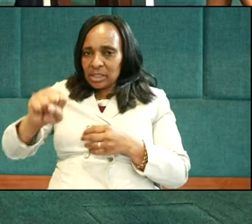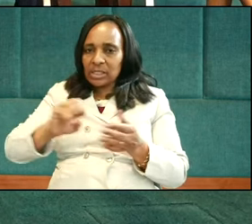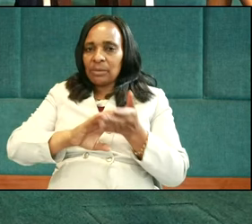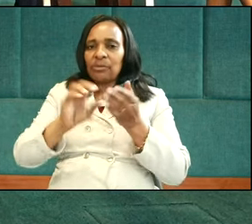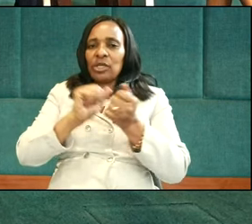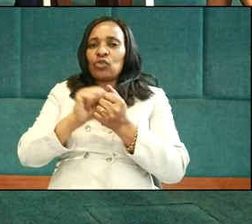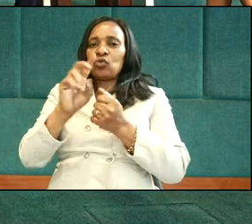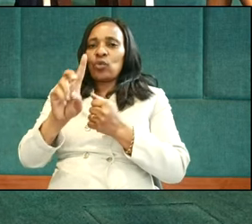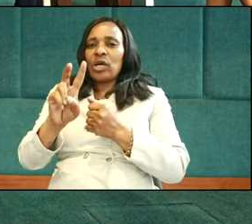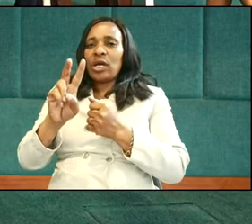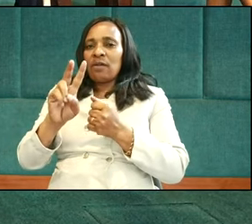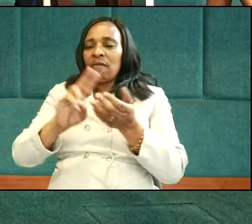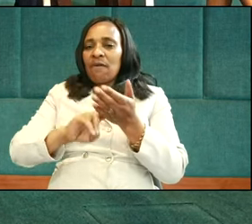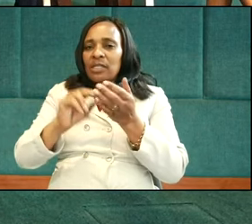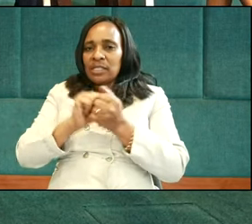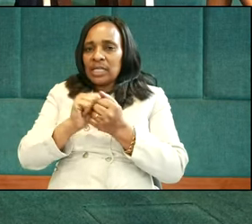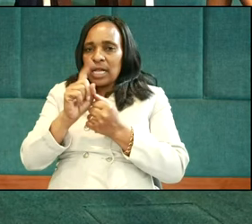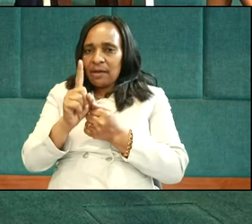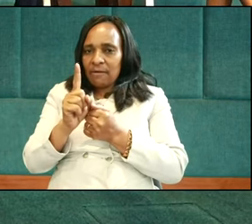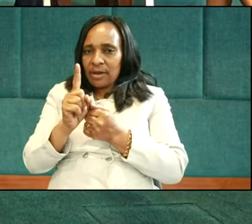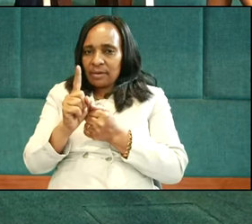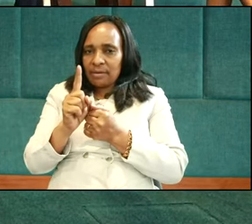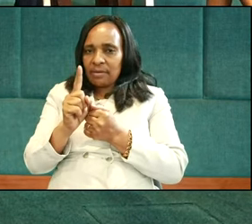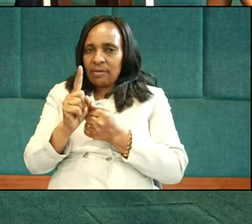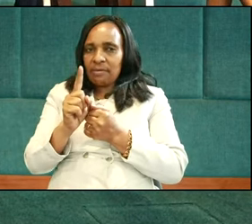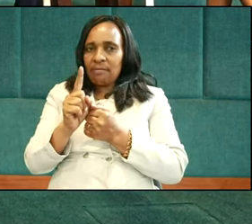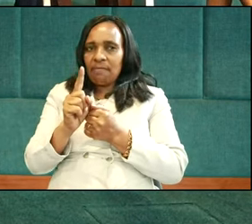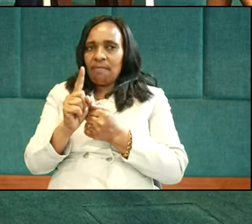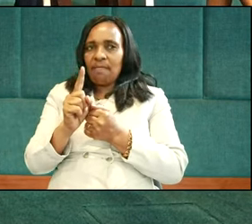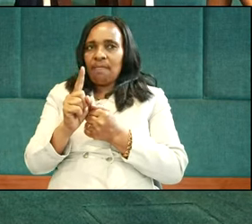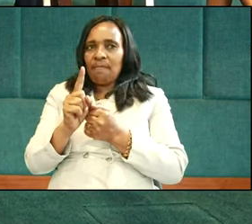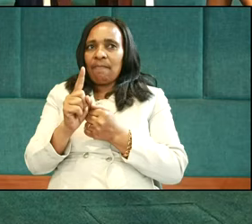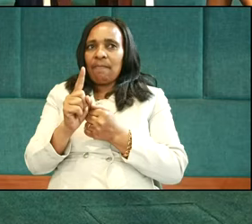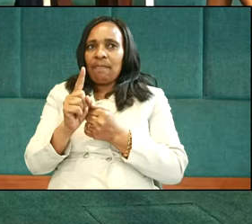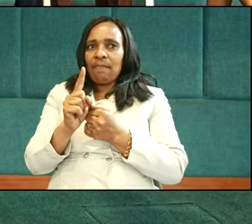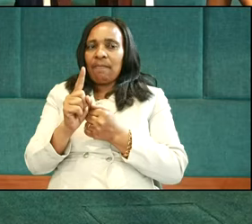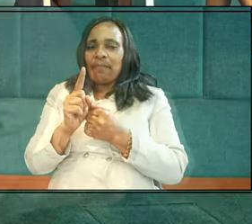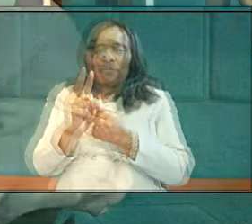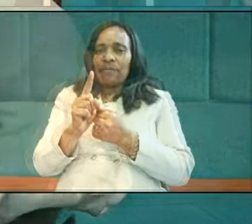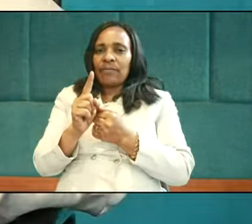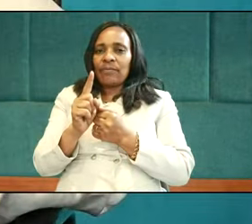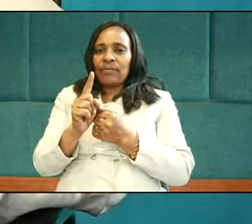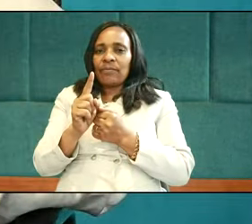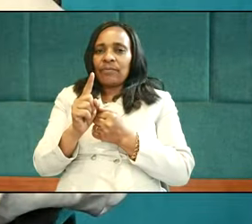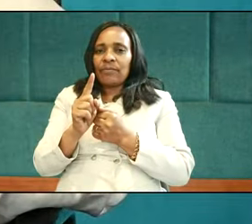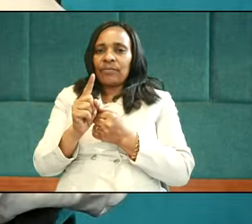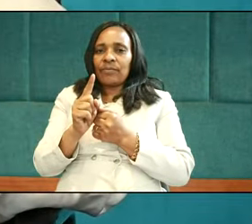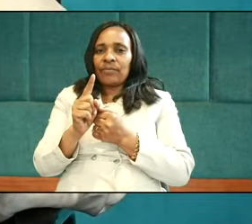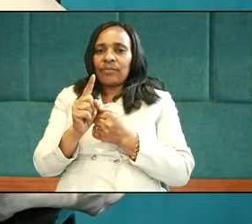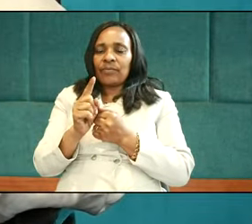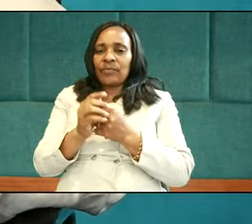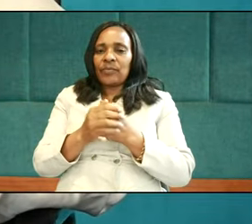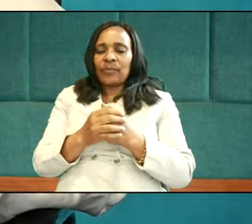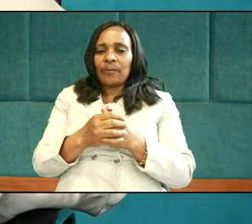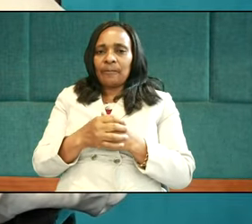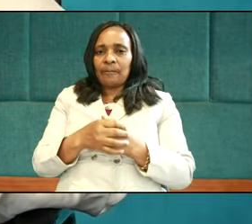11. I repeat, 2 Chronicles, chapter 12, verse 1.